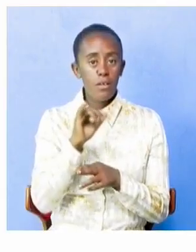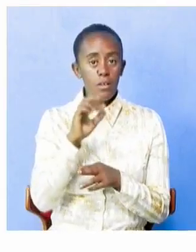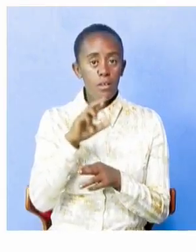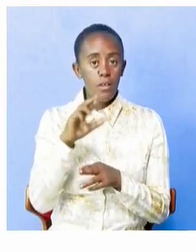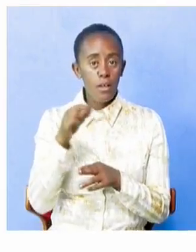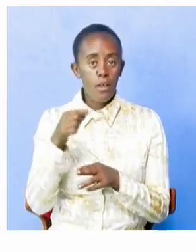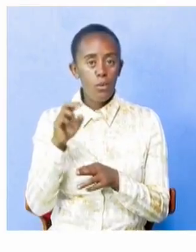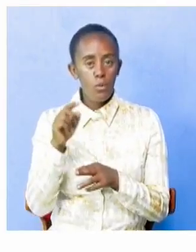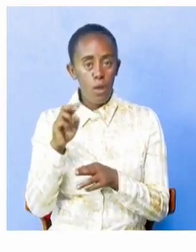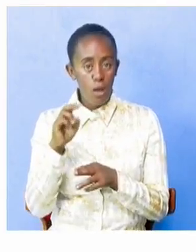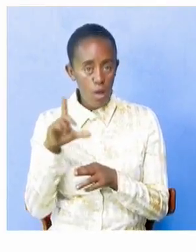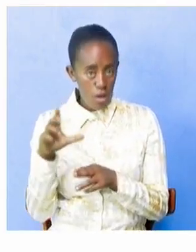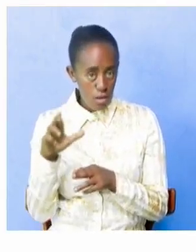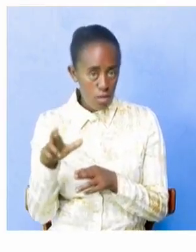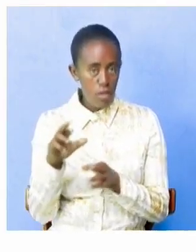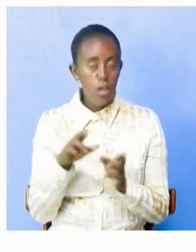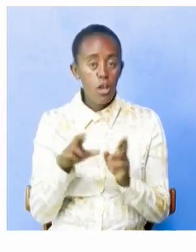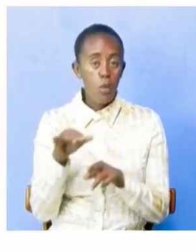plural